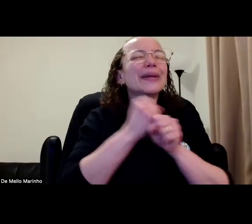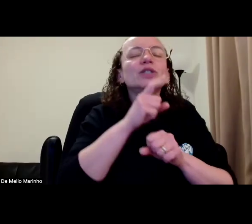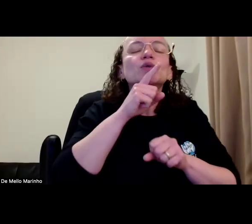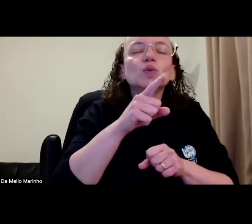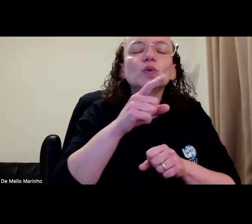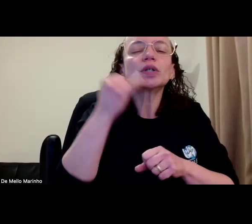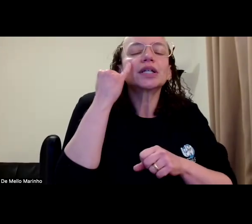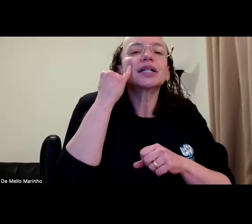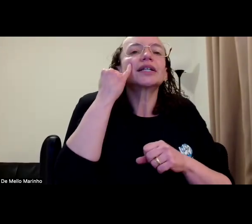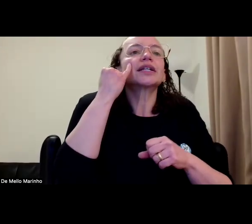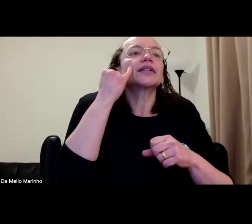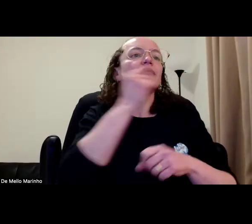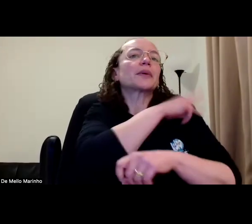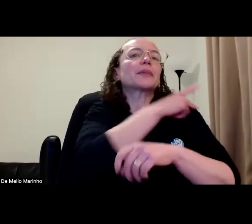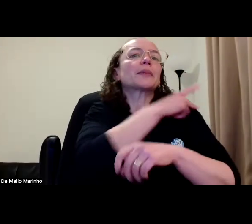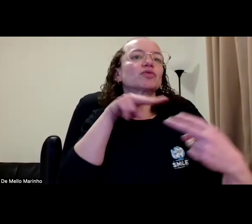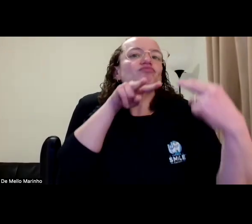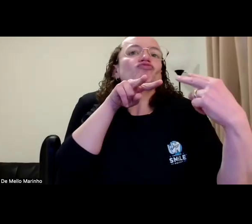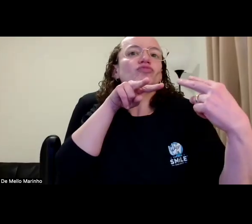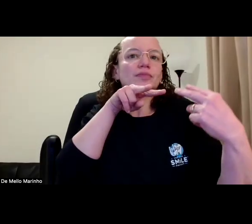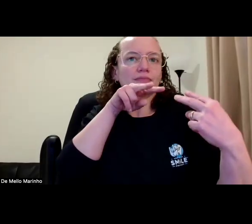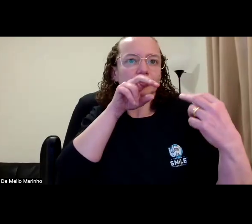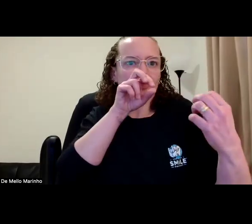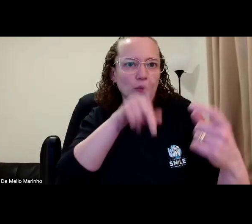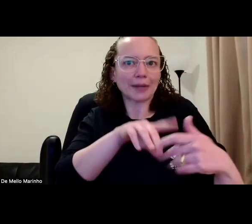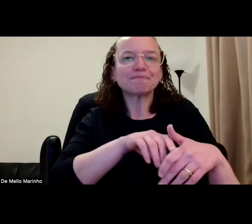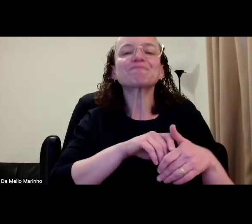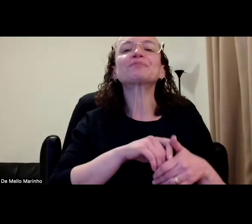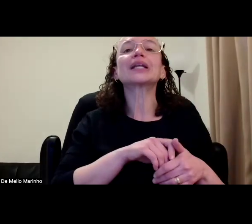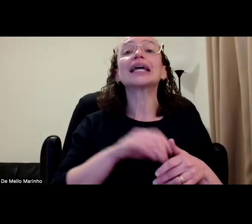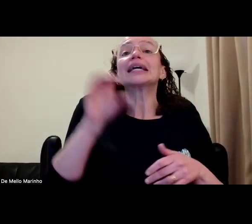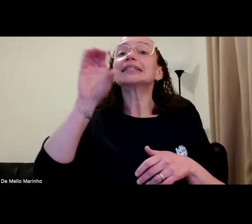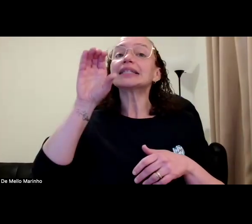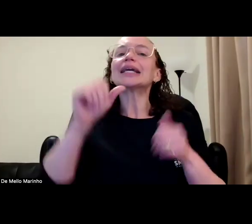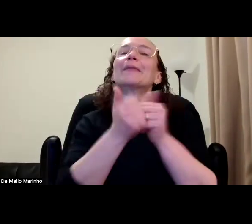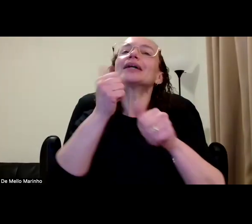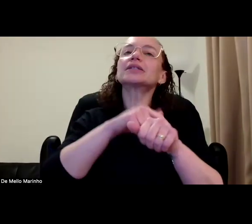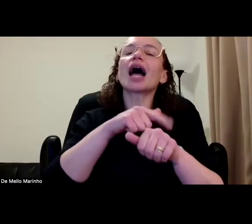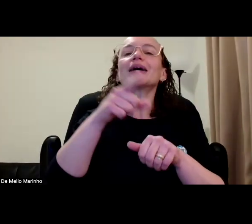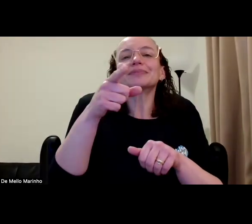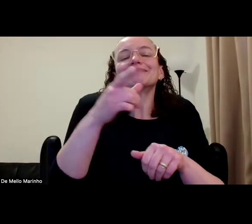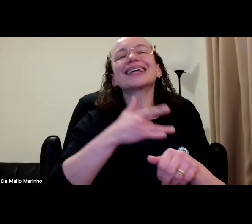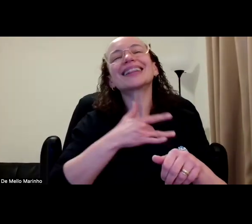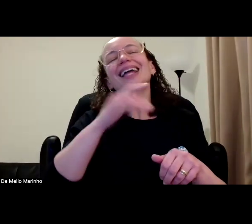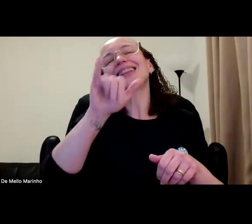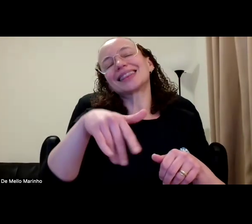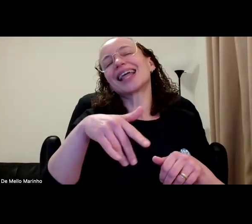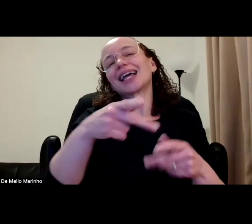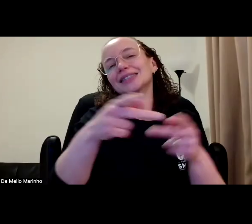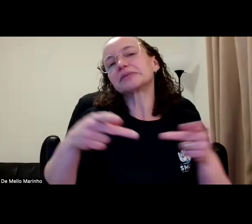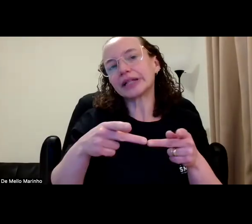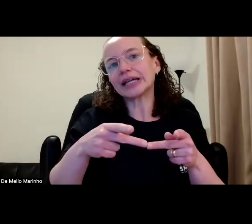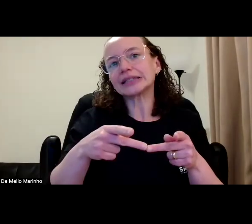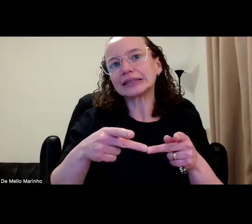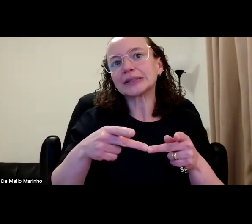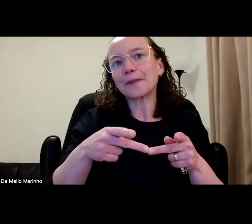fine. But we need to make sure that the patient is able to see you eye to eye. In C, many